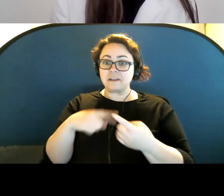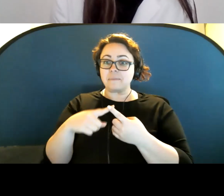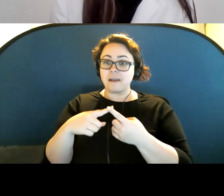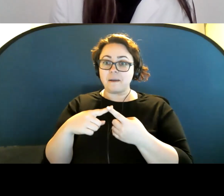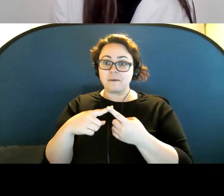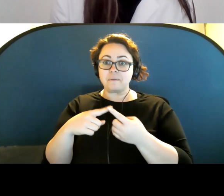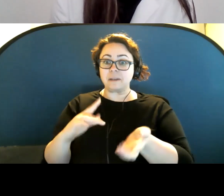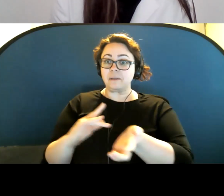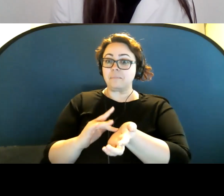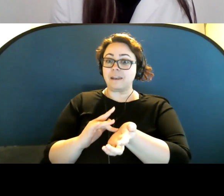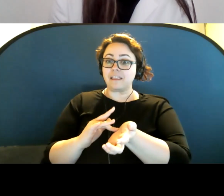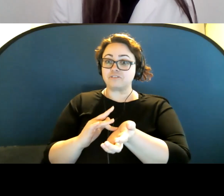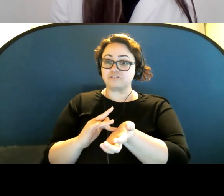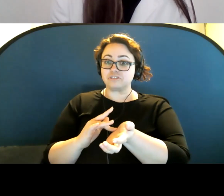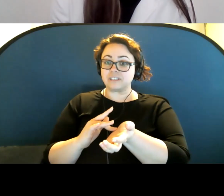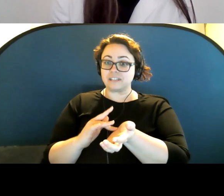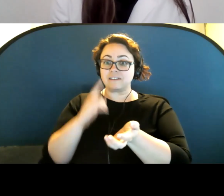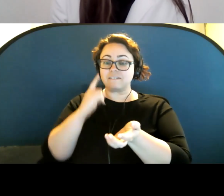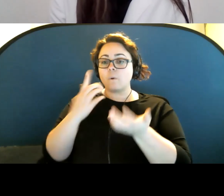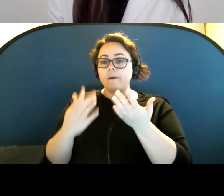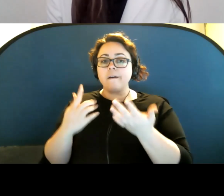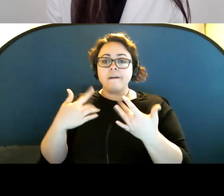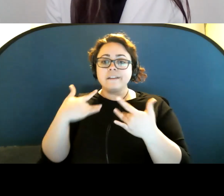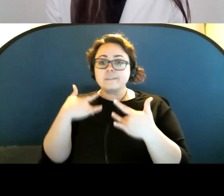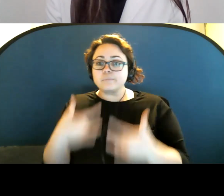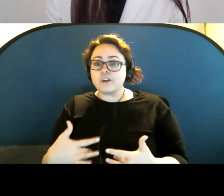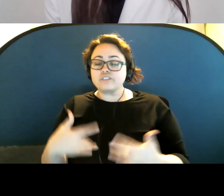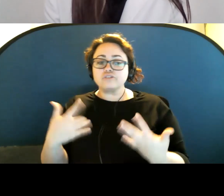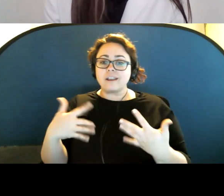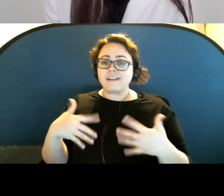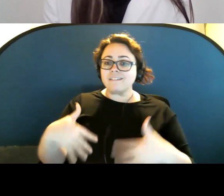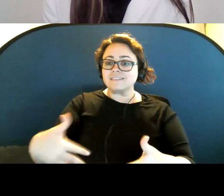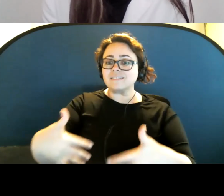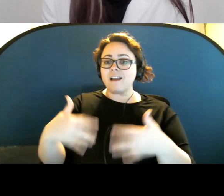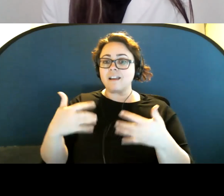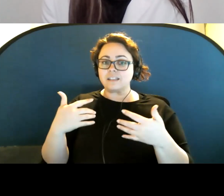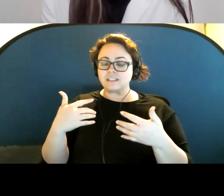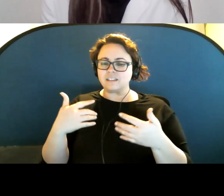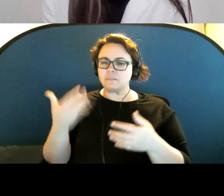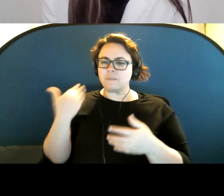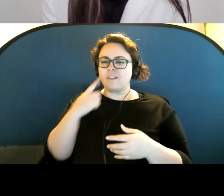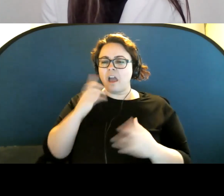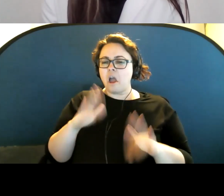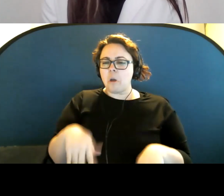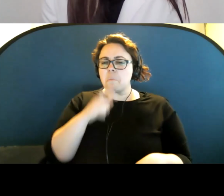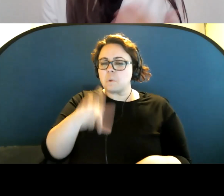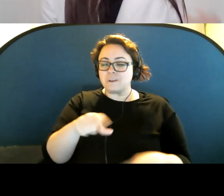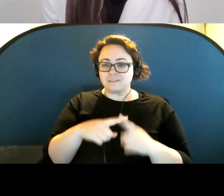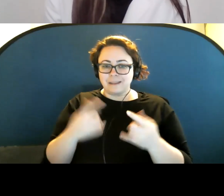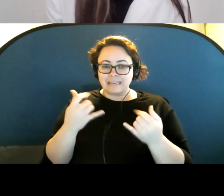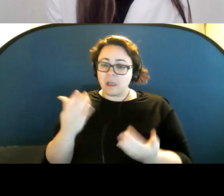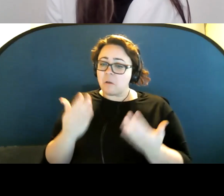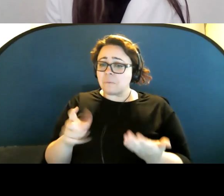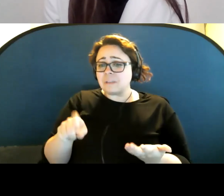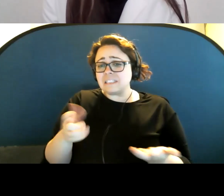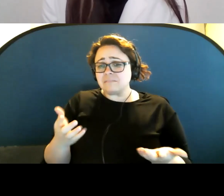considered medication before for depression, anxiety. And then, of course, the technology that we talked about, connecting